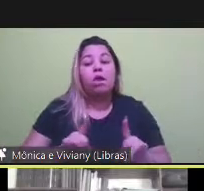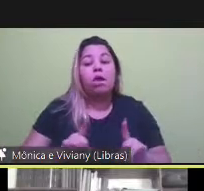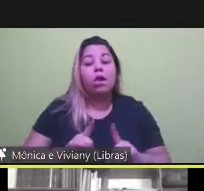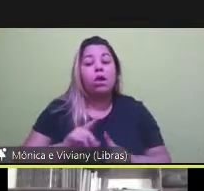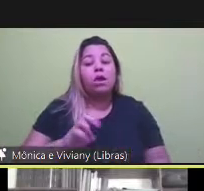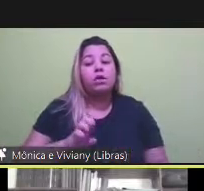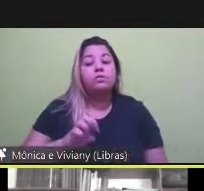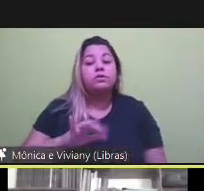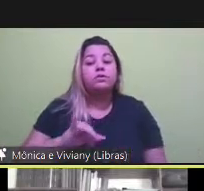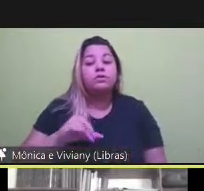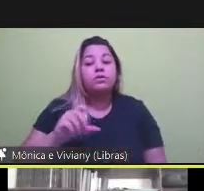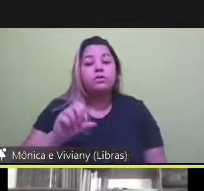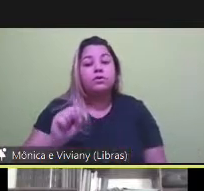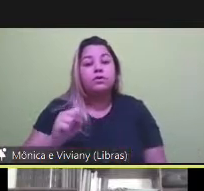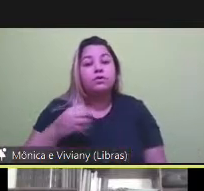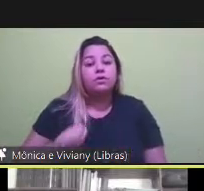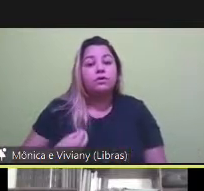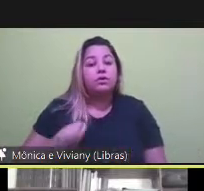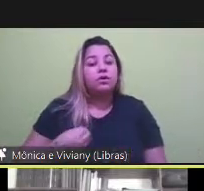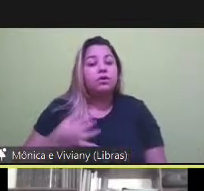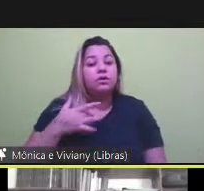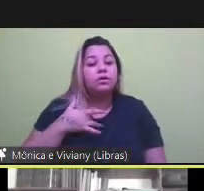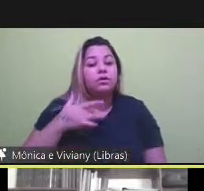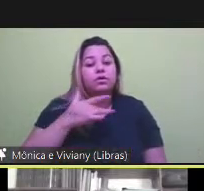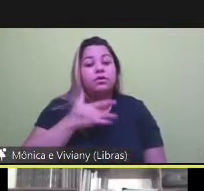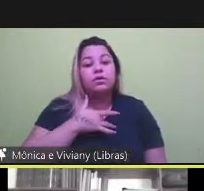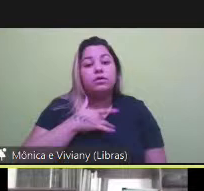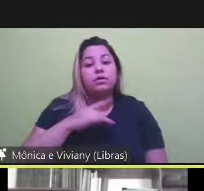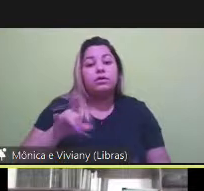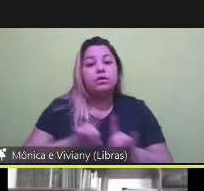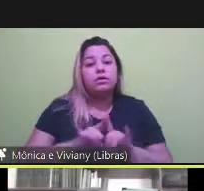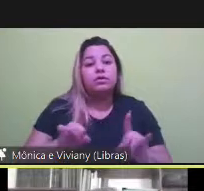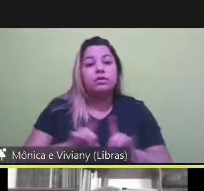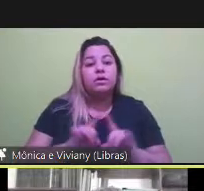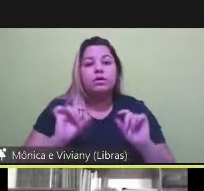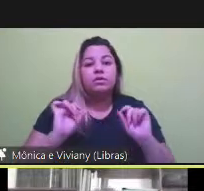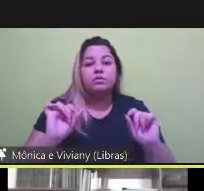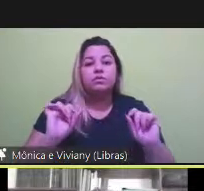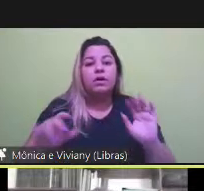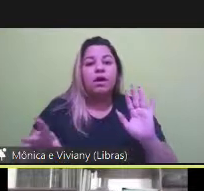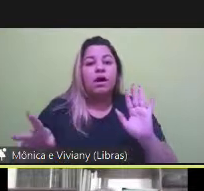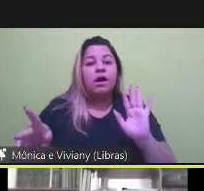clinic that is going to talk about healthy